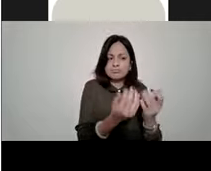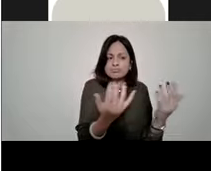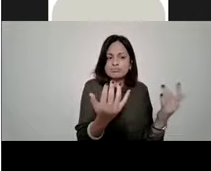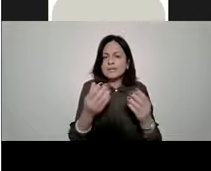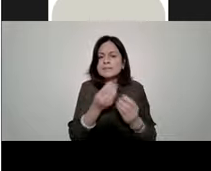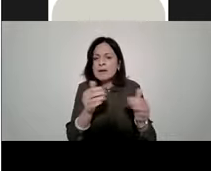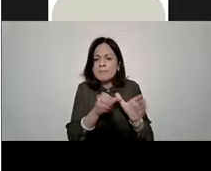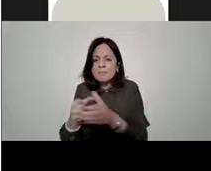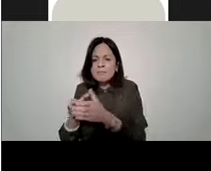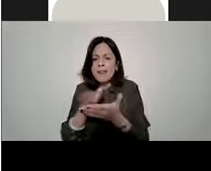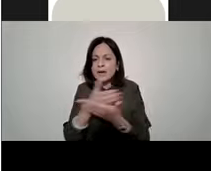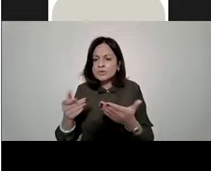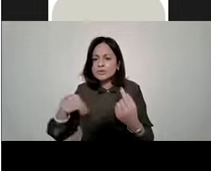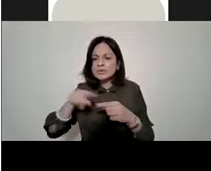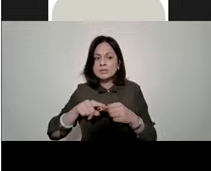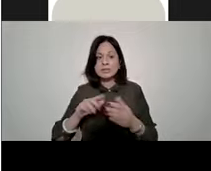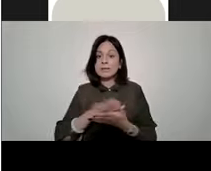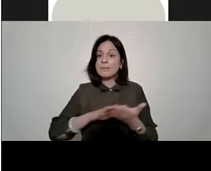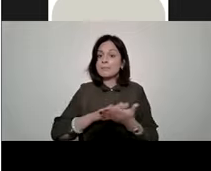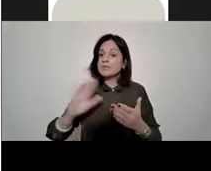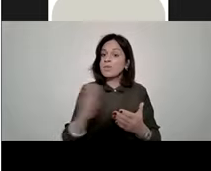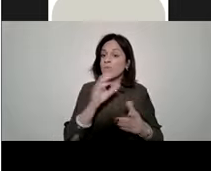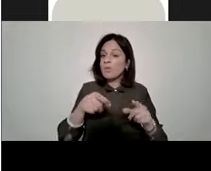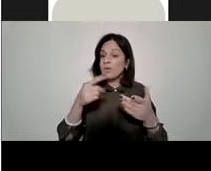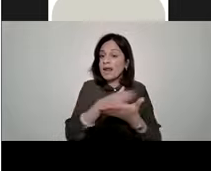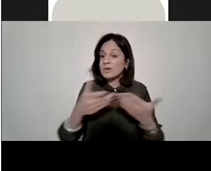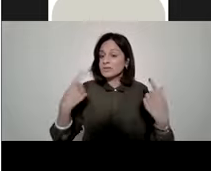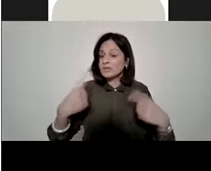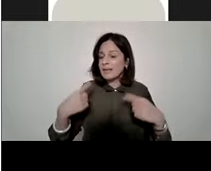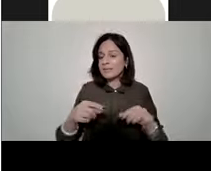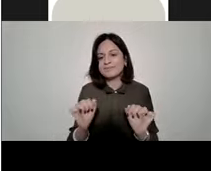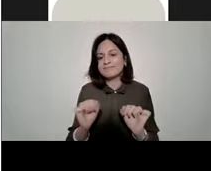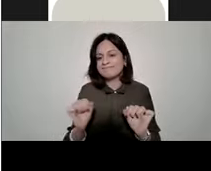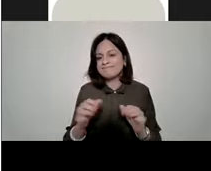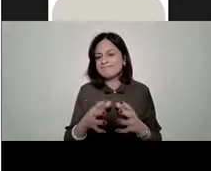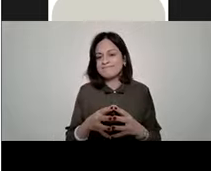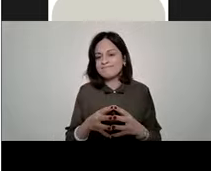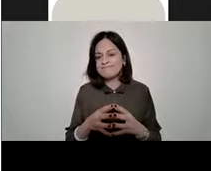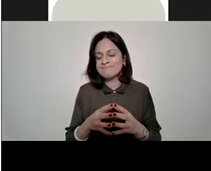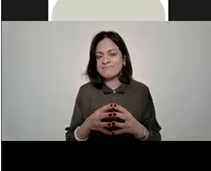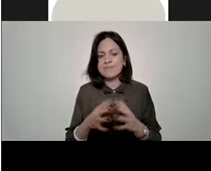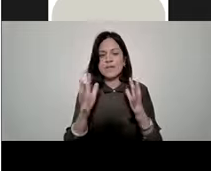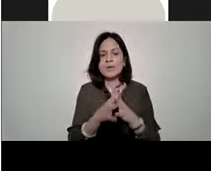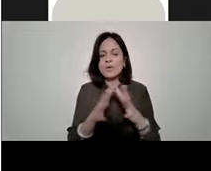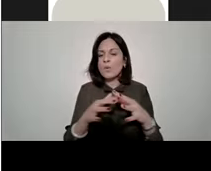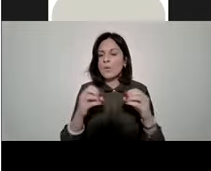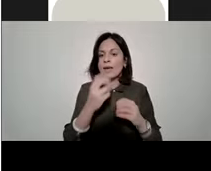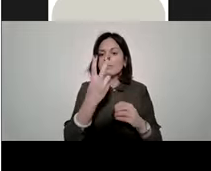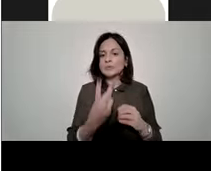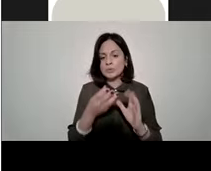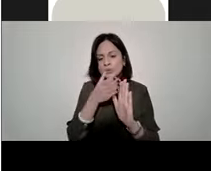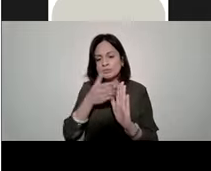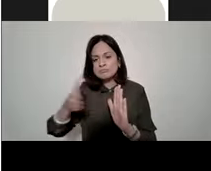all information in all languages being available to everyone. What's happened then with Web 2 and onwards is